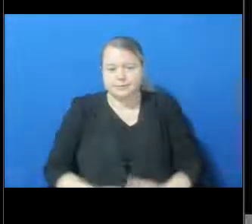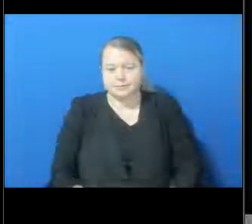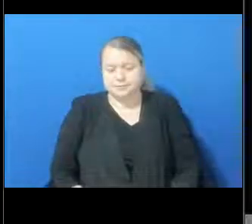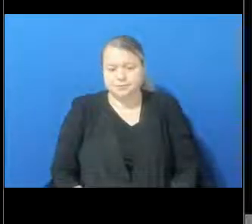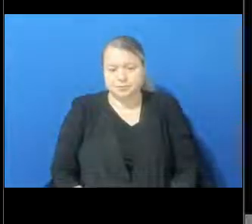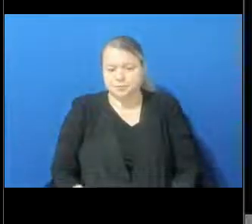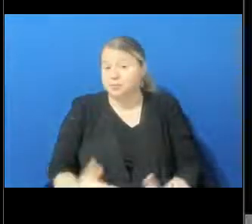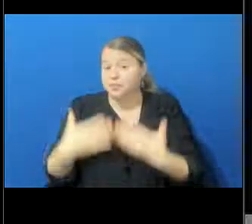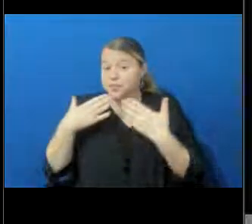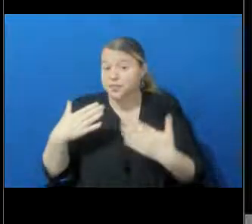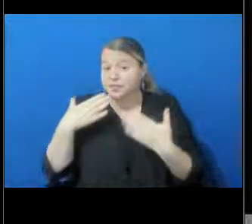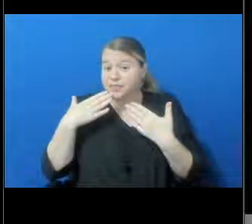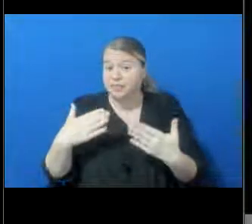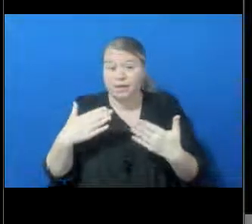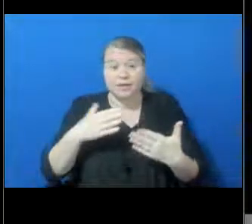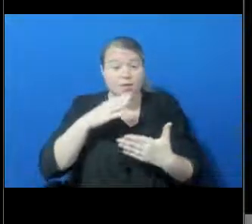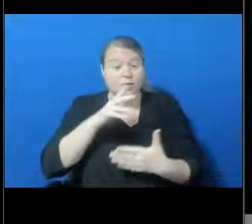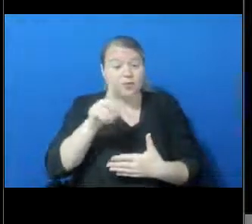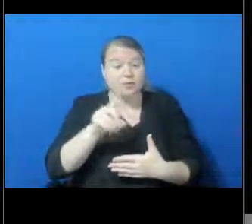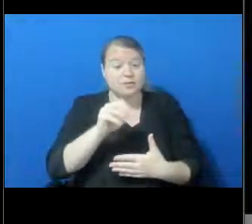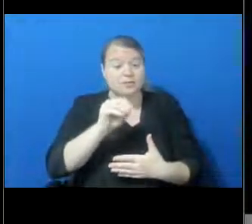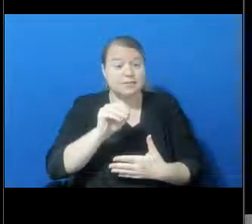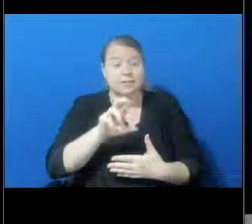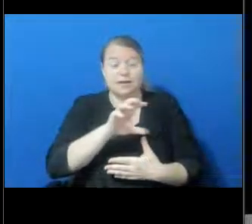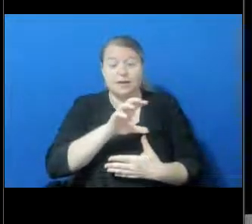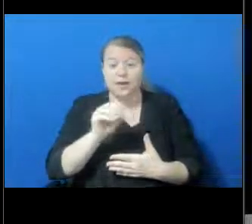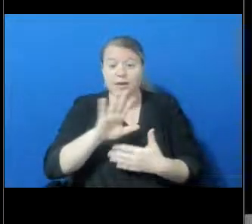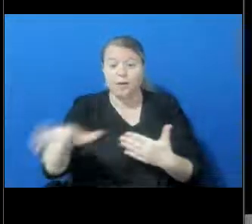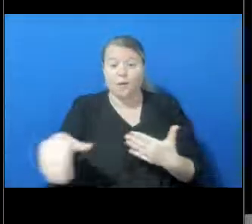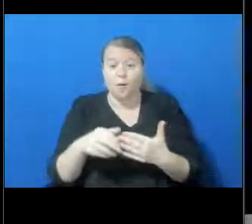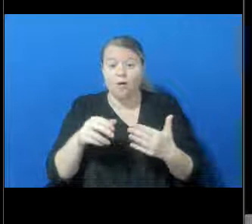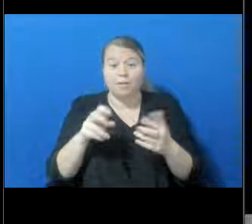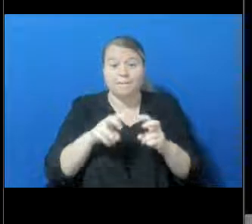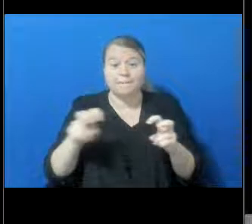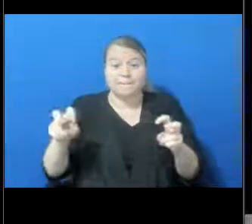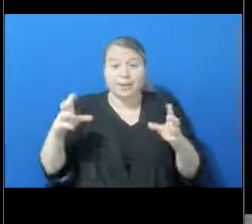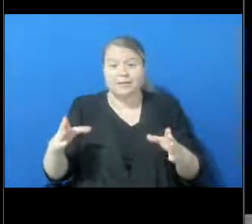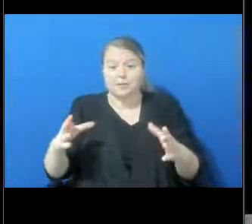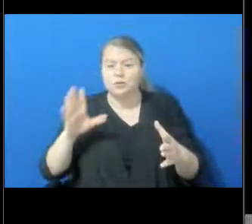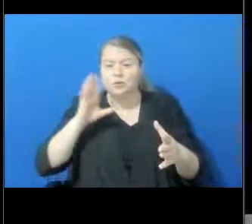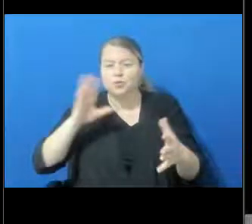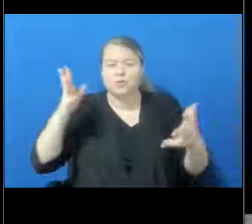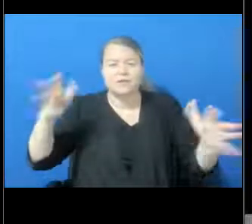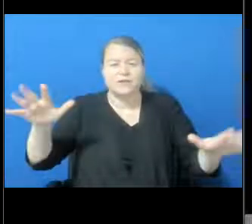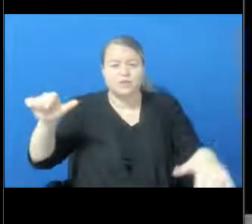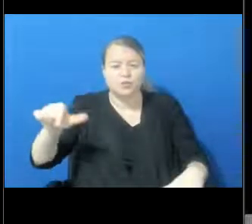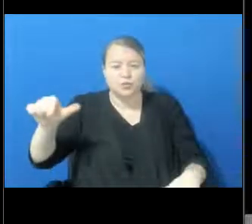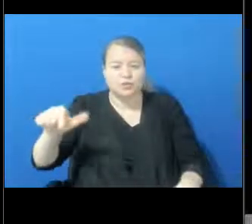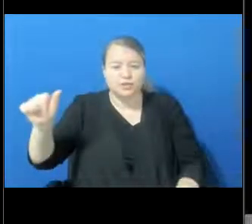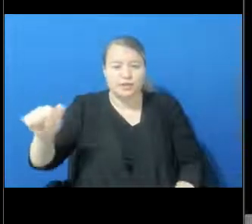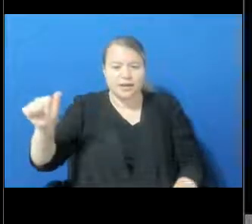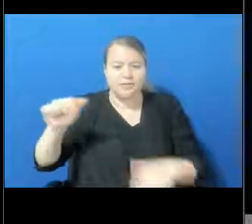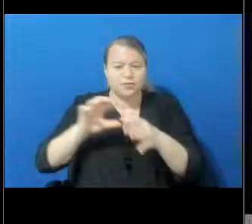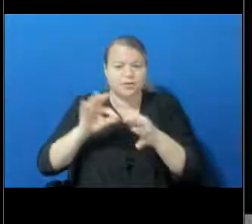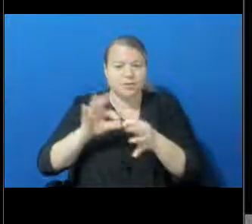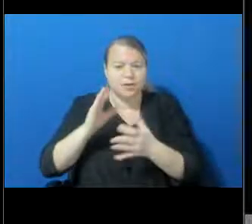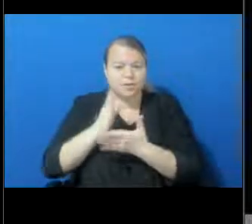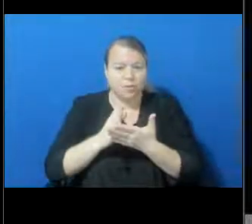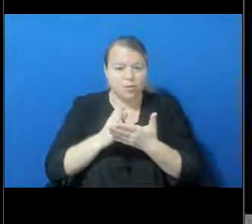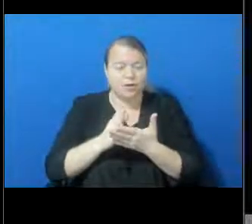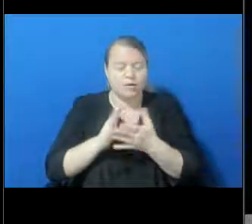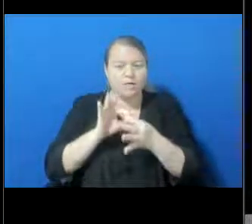Thank you, Zamir, and the rest of our panelists. We're going to go ahead and conclude the question and answer and comment portion of our location